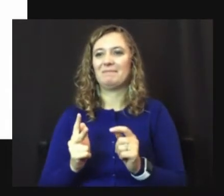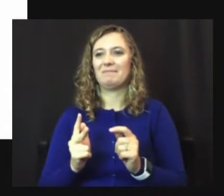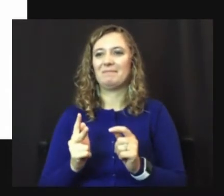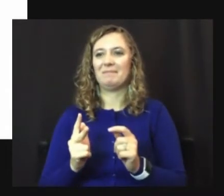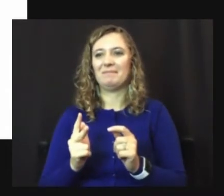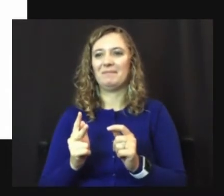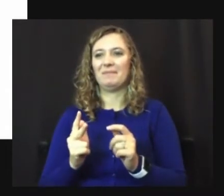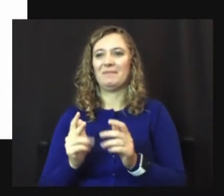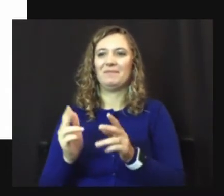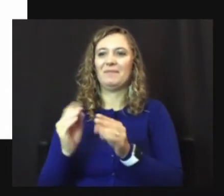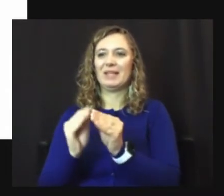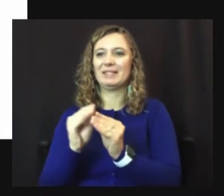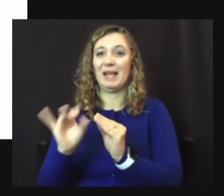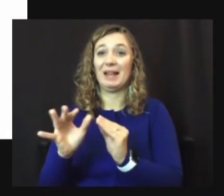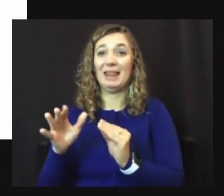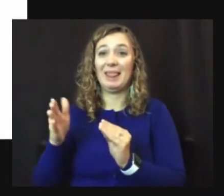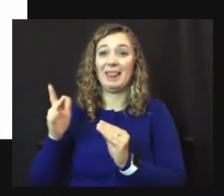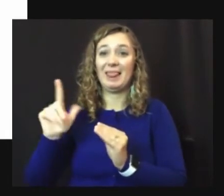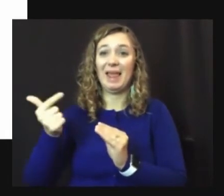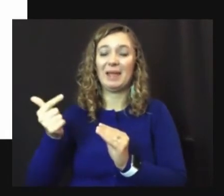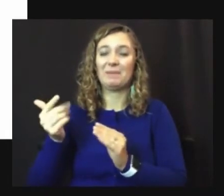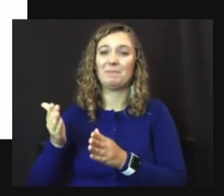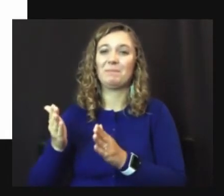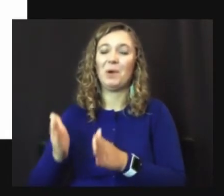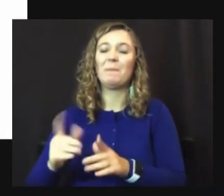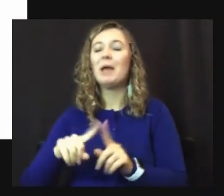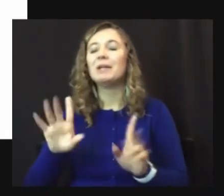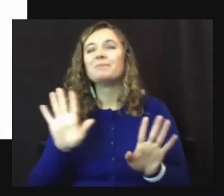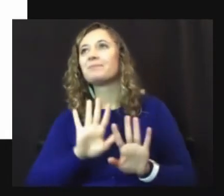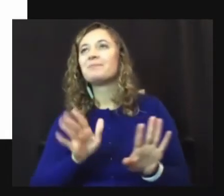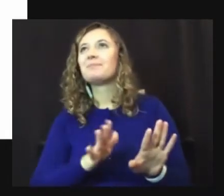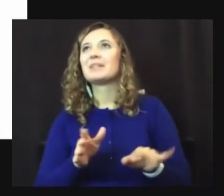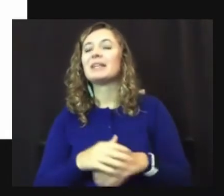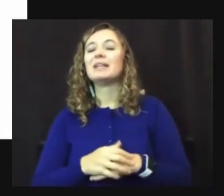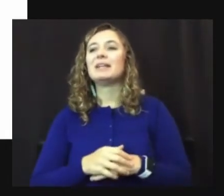we call autism the tism all the time as a joke, to